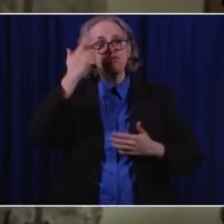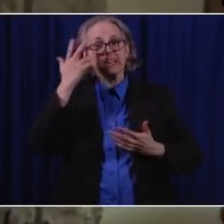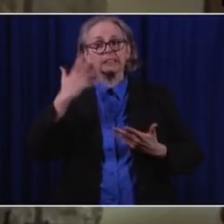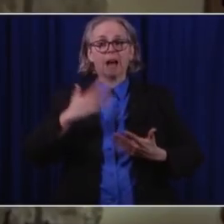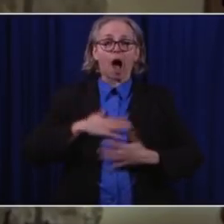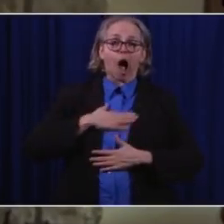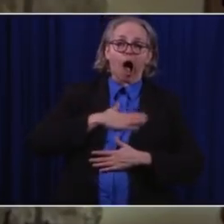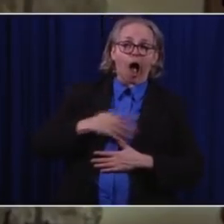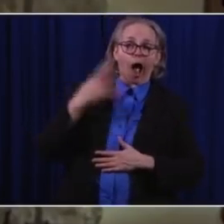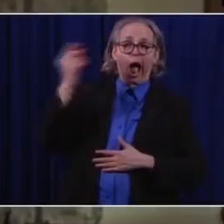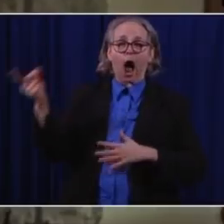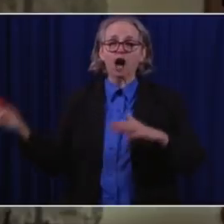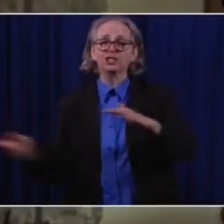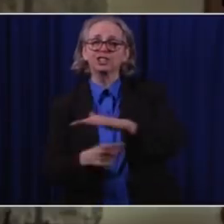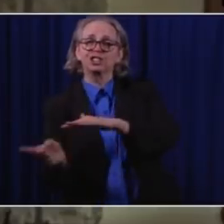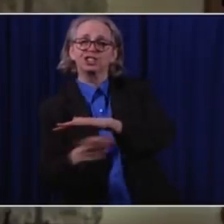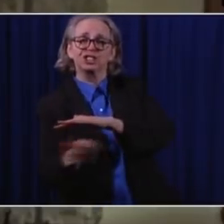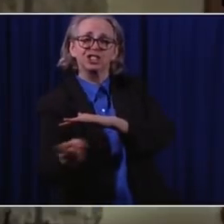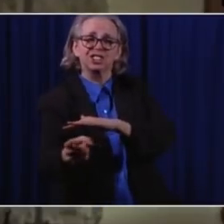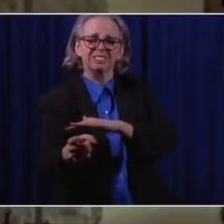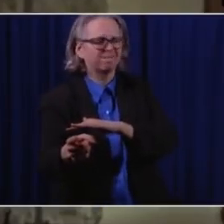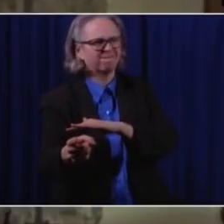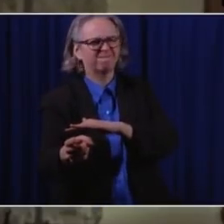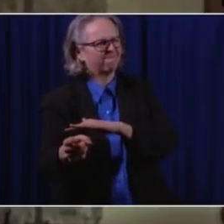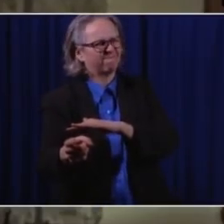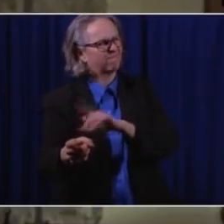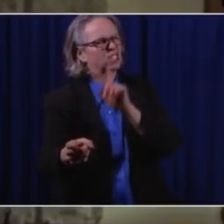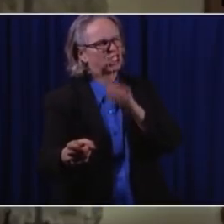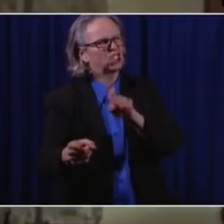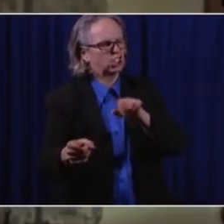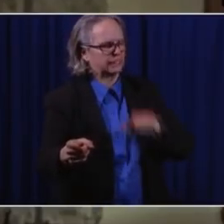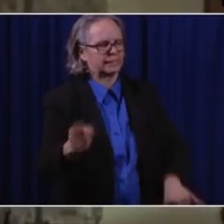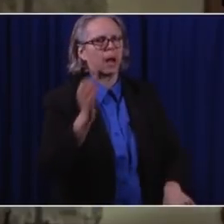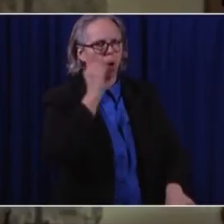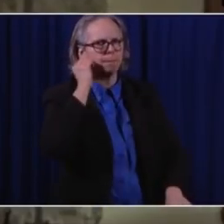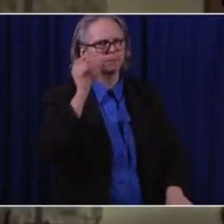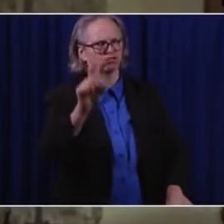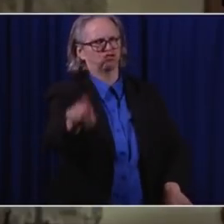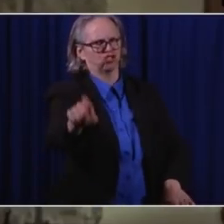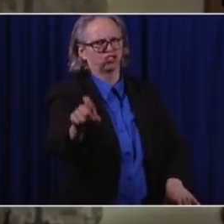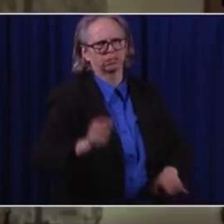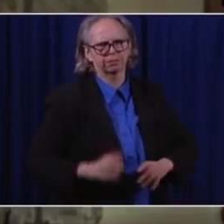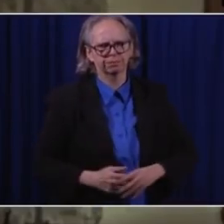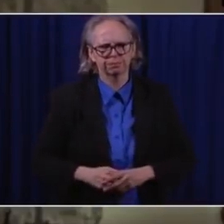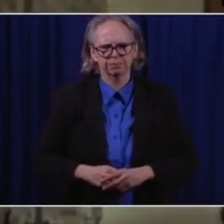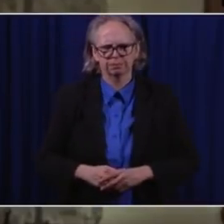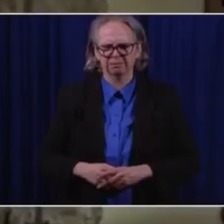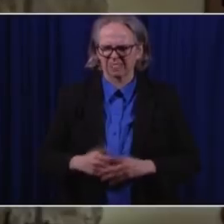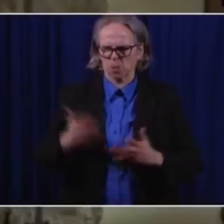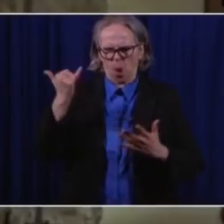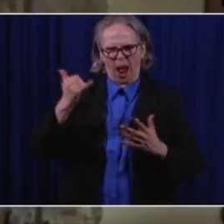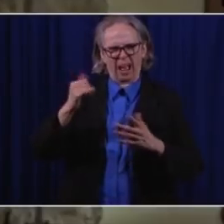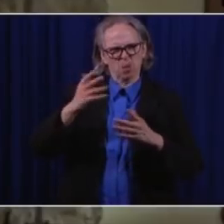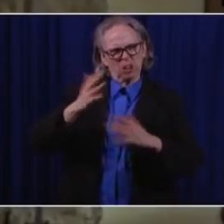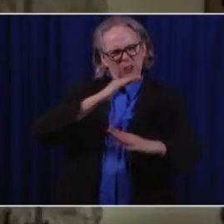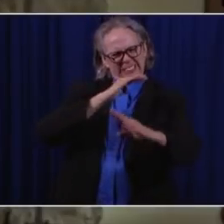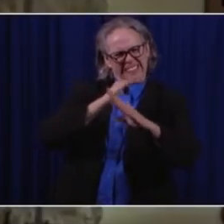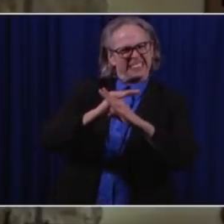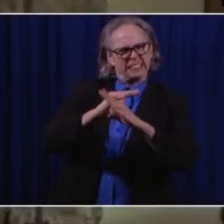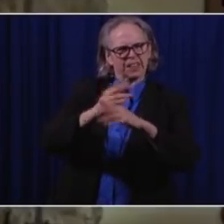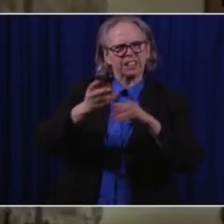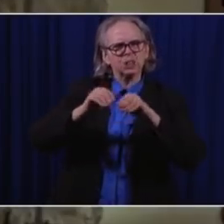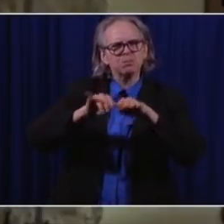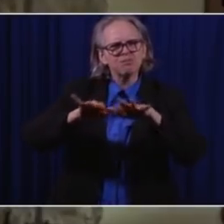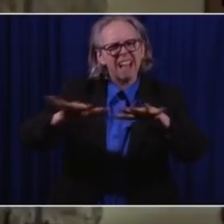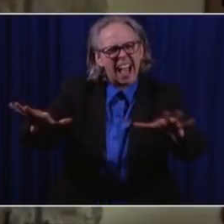we got to tone this down. We got to take this down. The reason we have not put in a